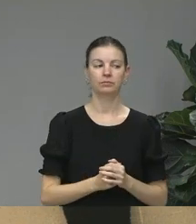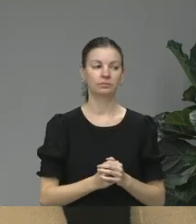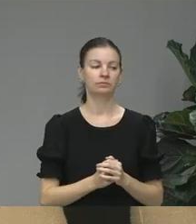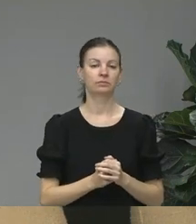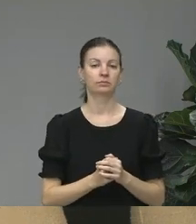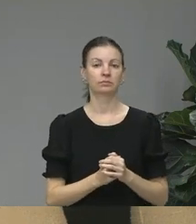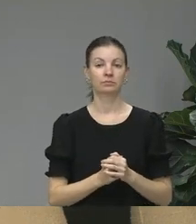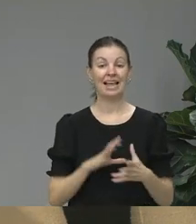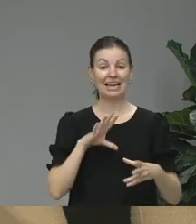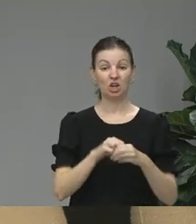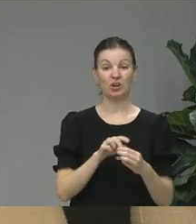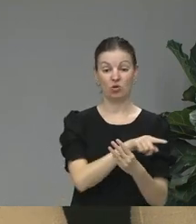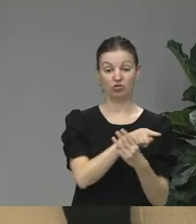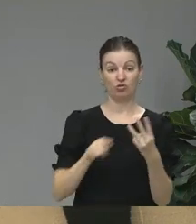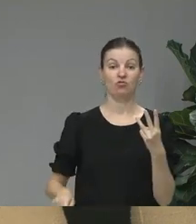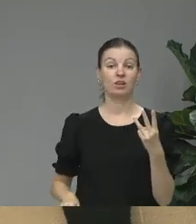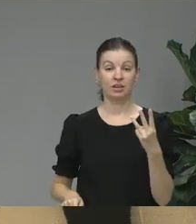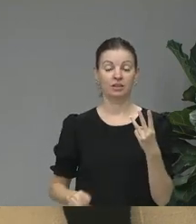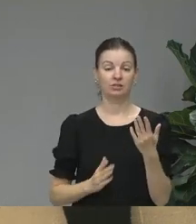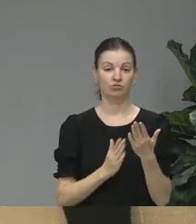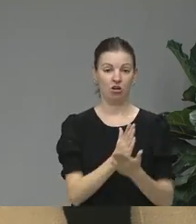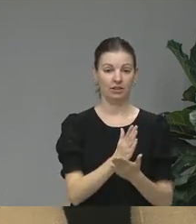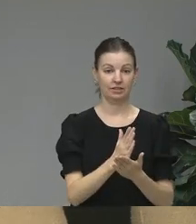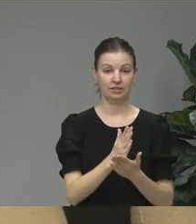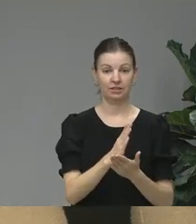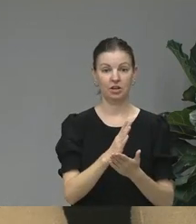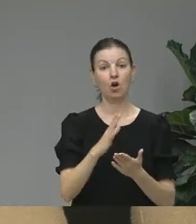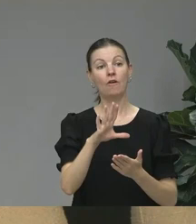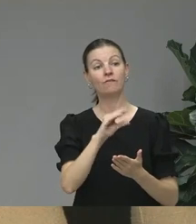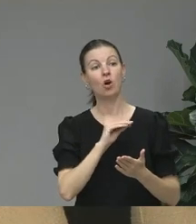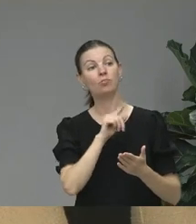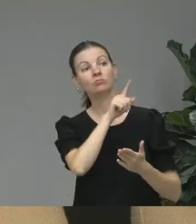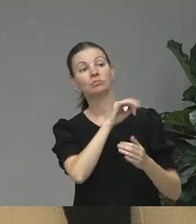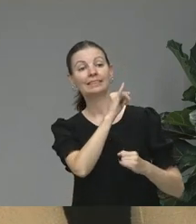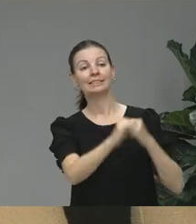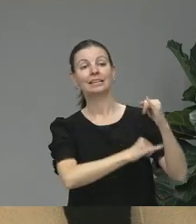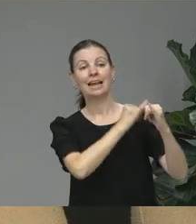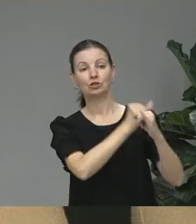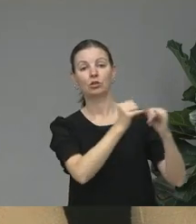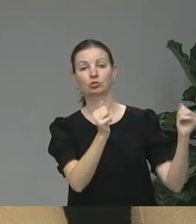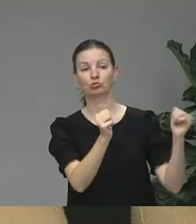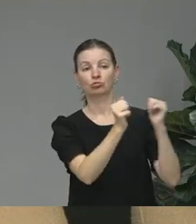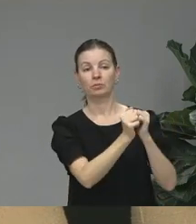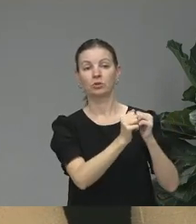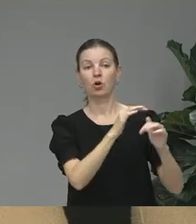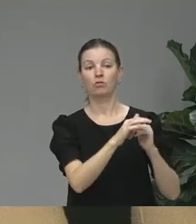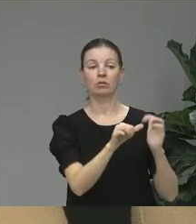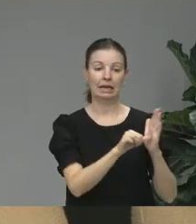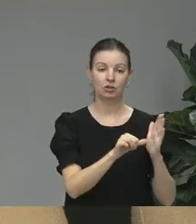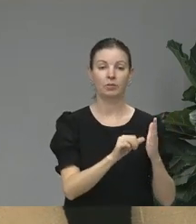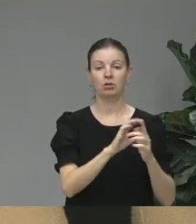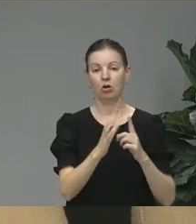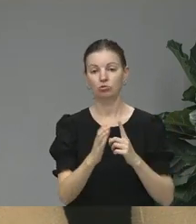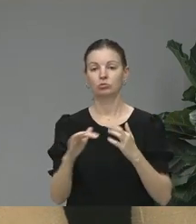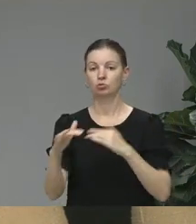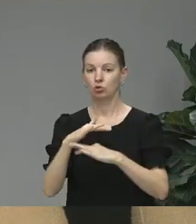inclusion of those rights draws not just from the International Covenant, especially on economic, cultural and social rights,